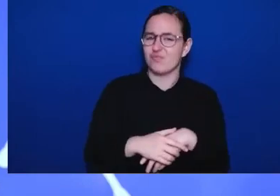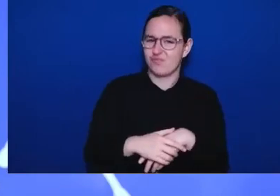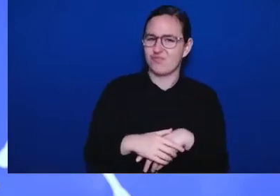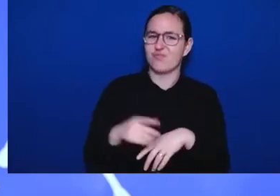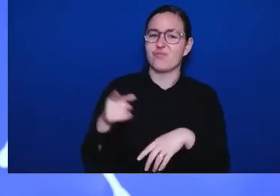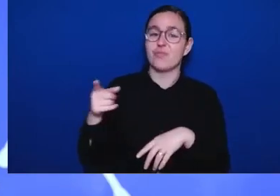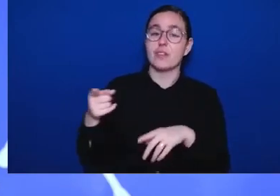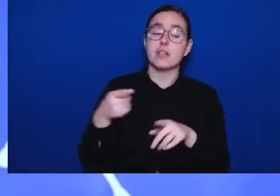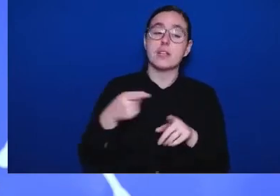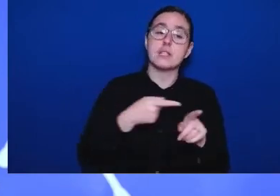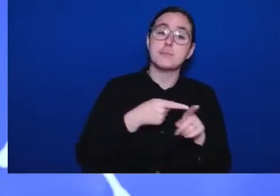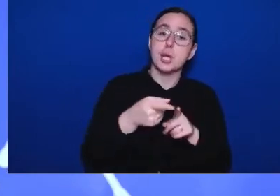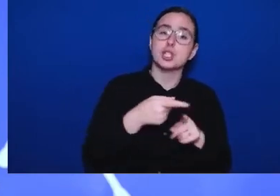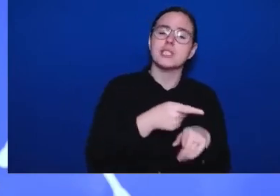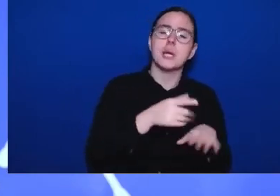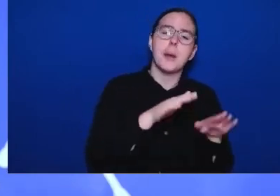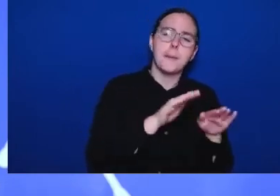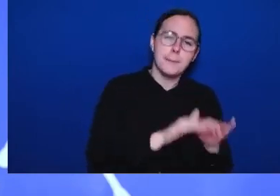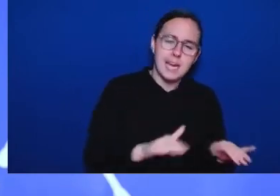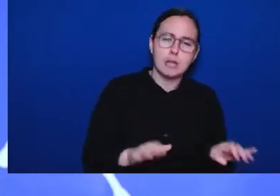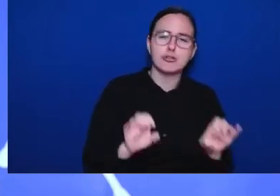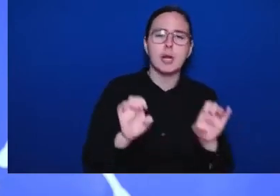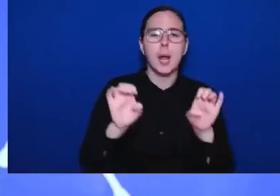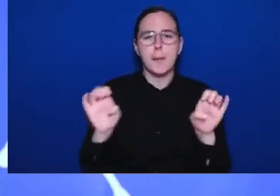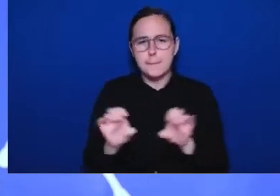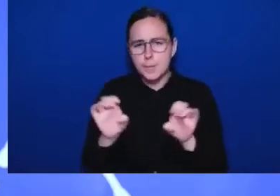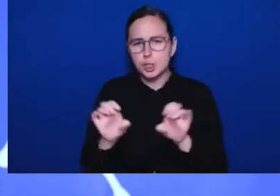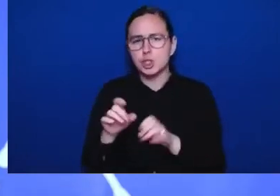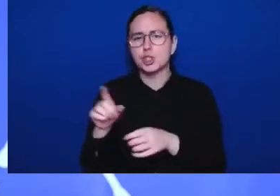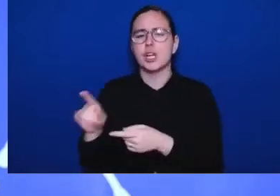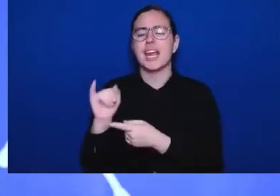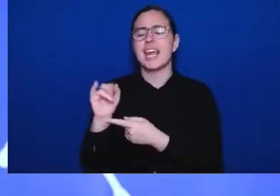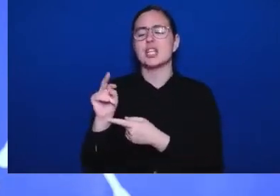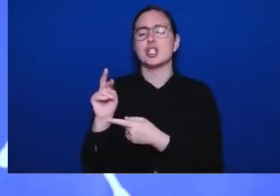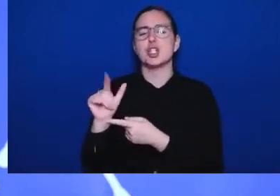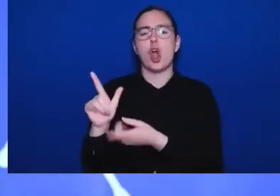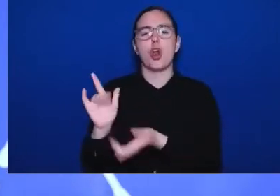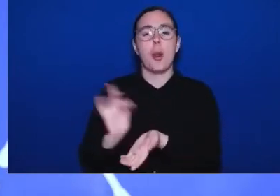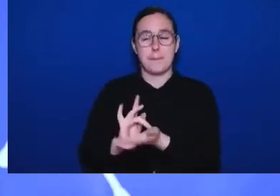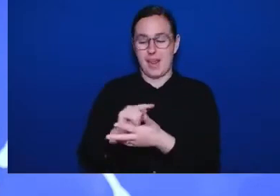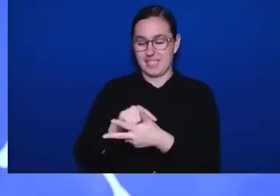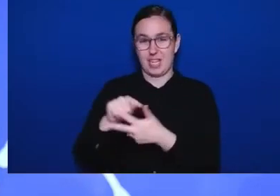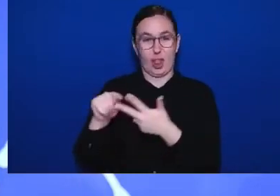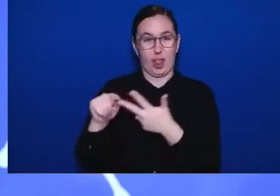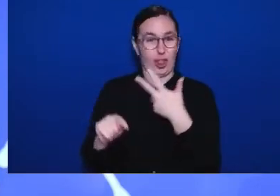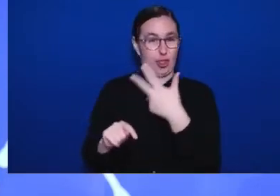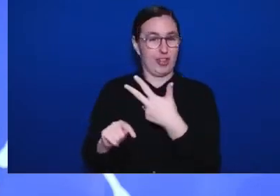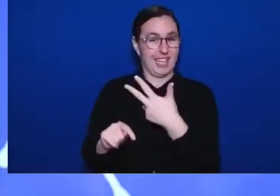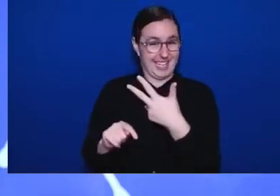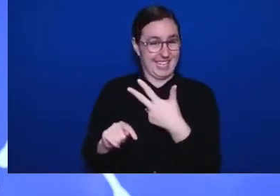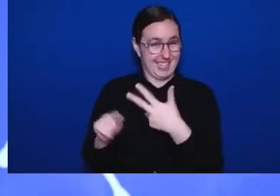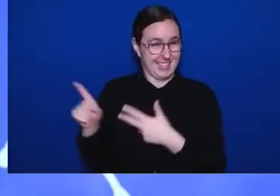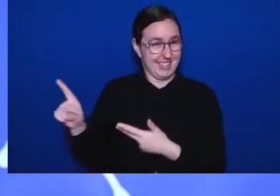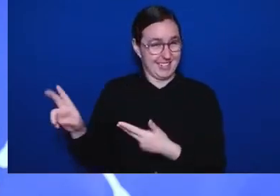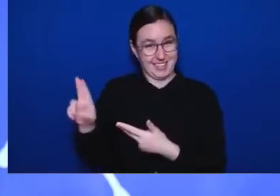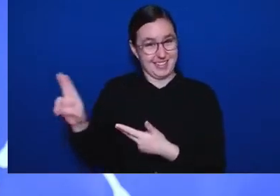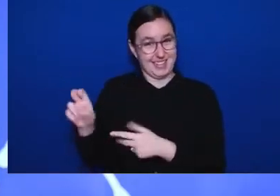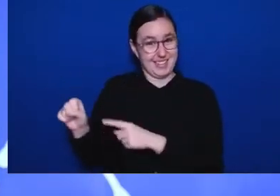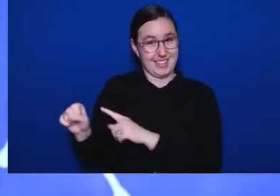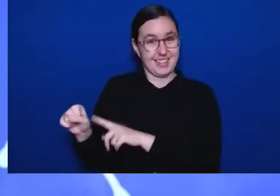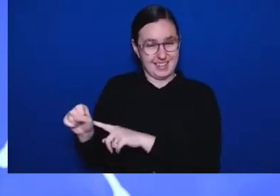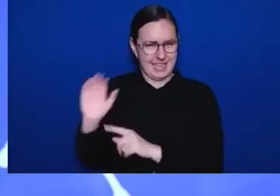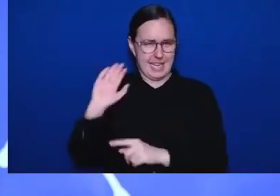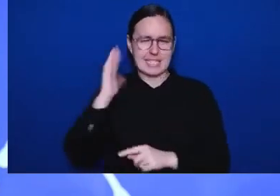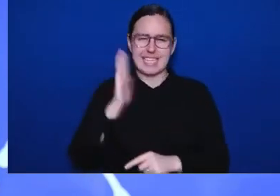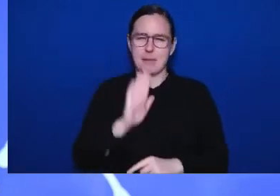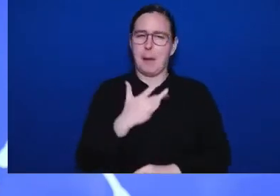earlier, that sounds like hospital focus. Would that be, again, toward urban? And also, are you looking for